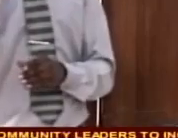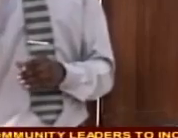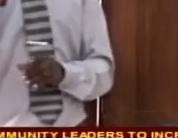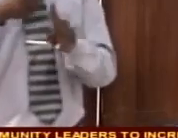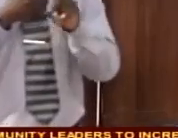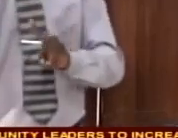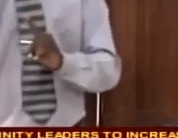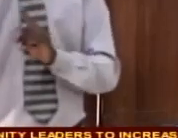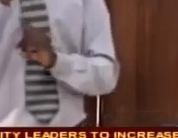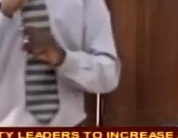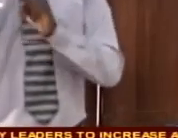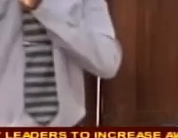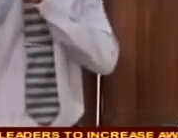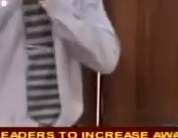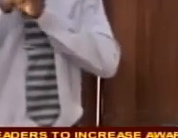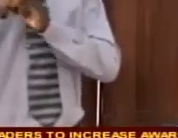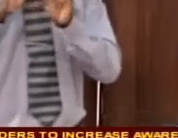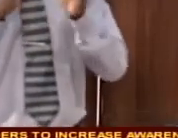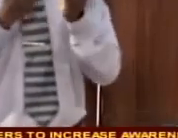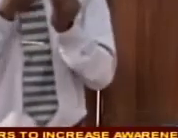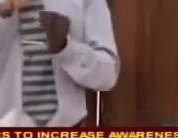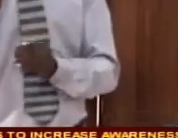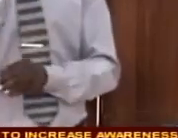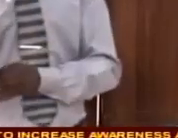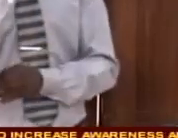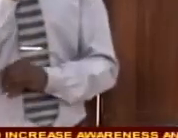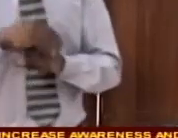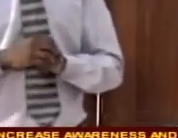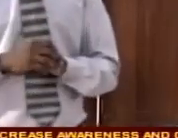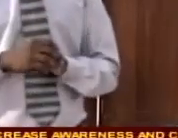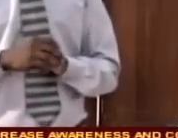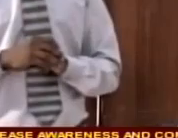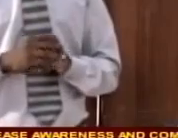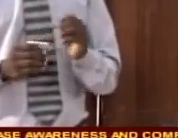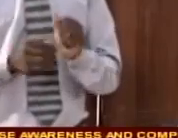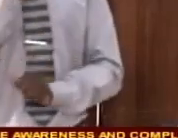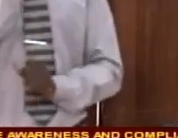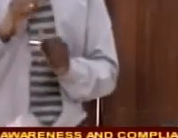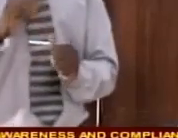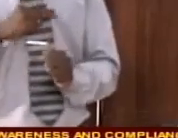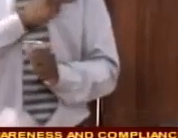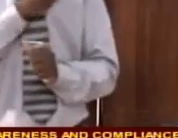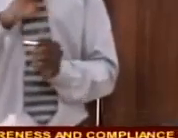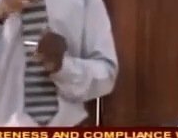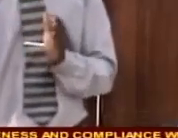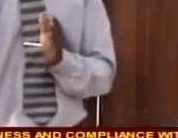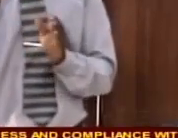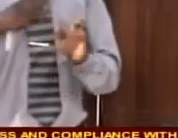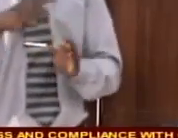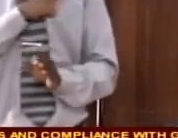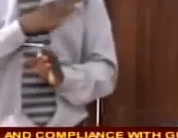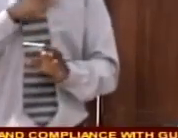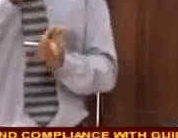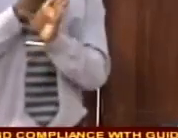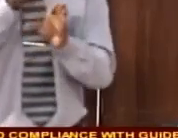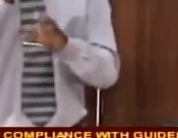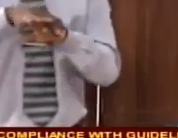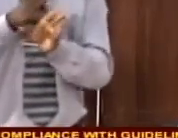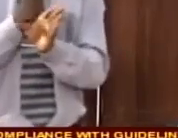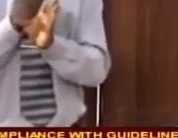Nigeria to represent the broadcasters. But sir, the majority of members of this committee are online media owners and entertainers. Do